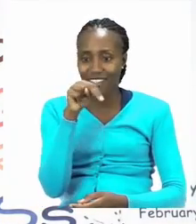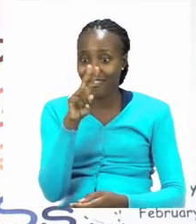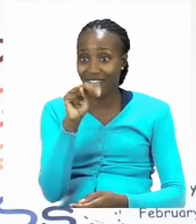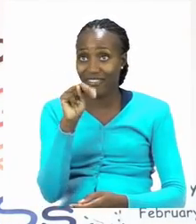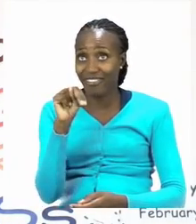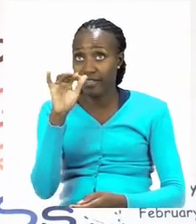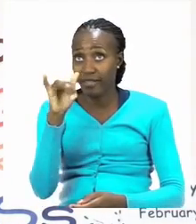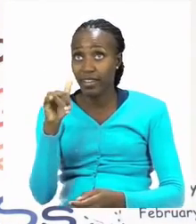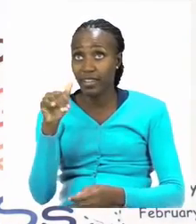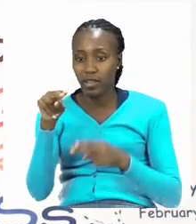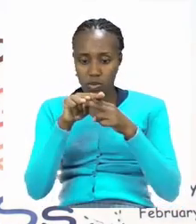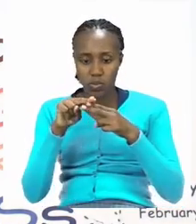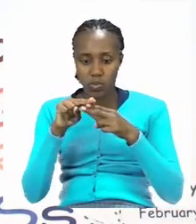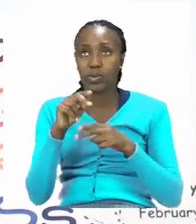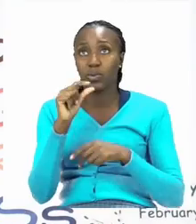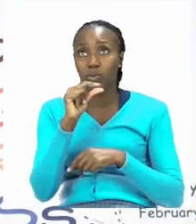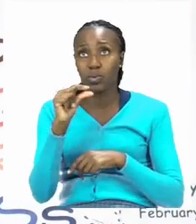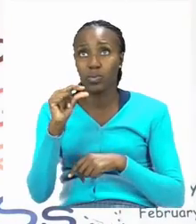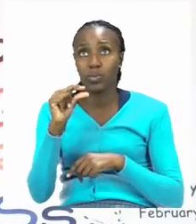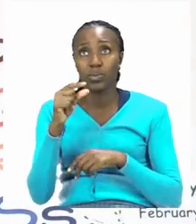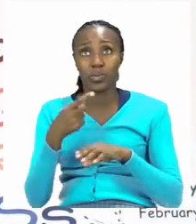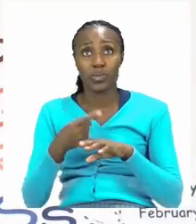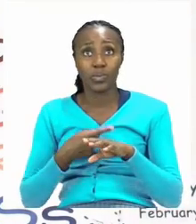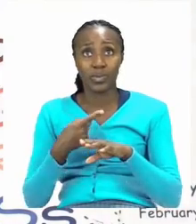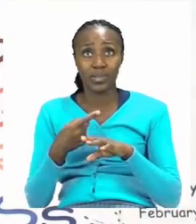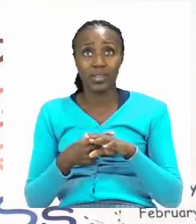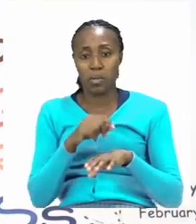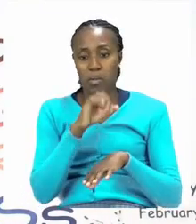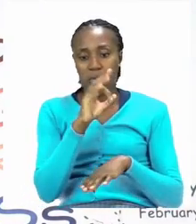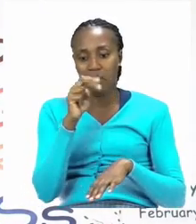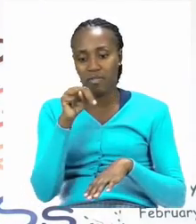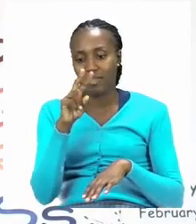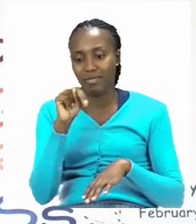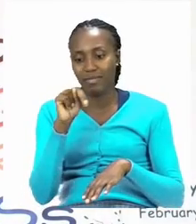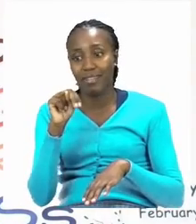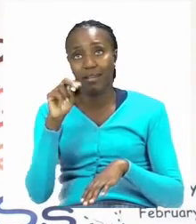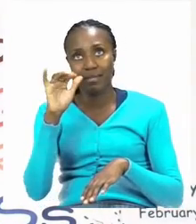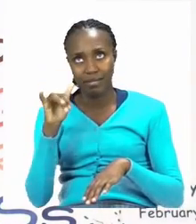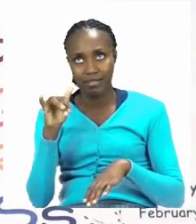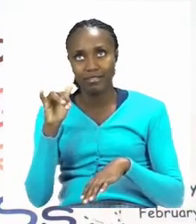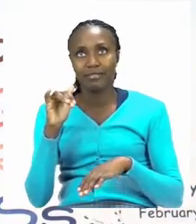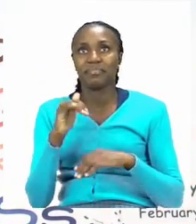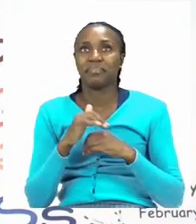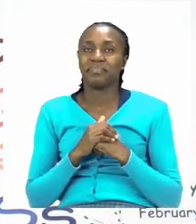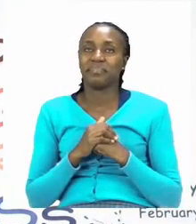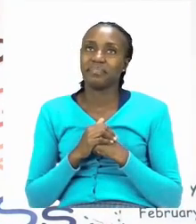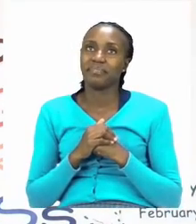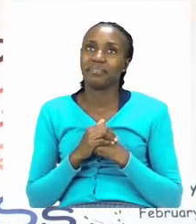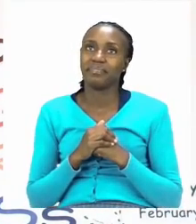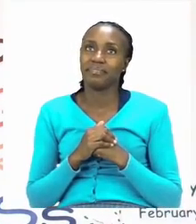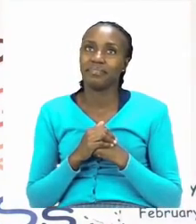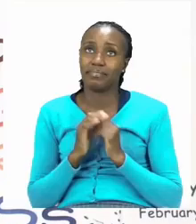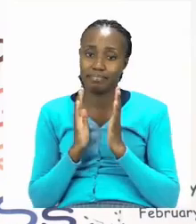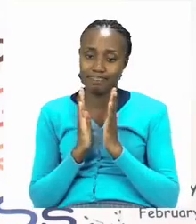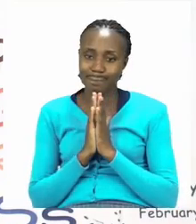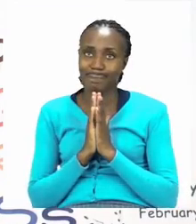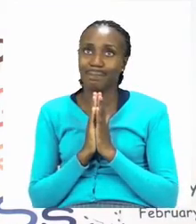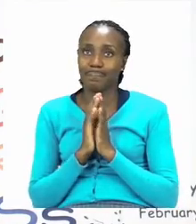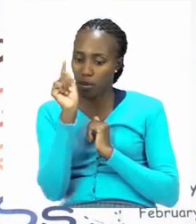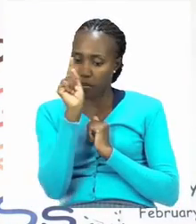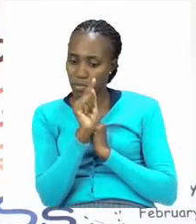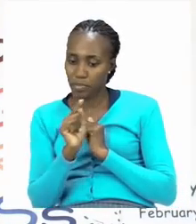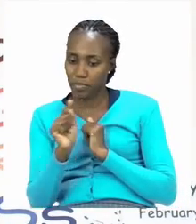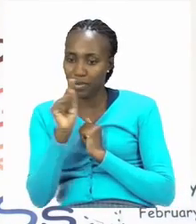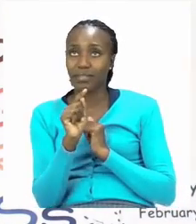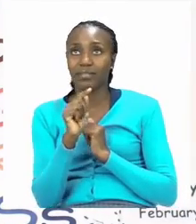can. It is the word funny. So, go ahead and circle